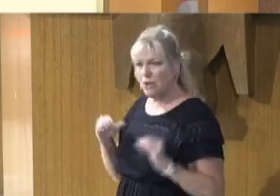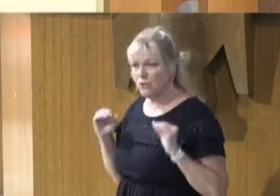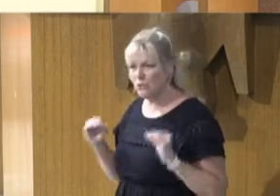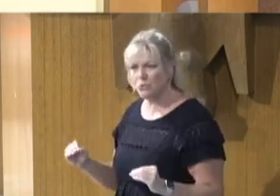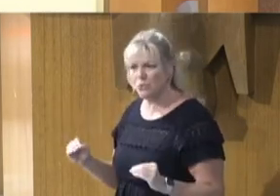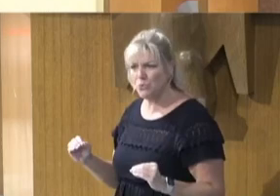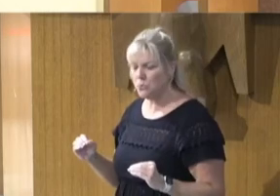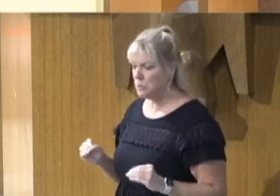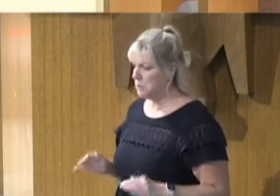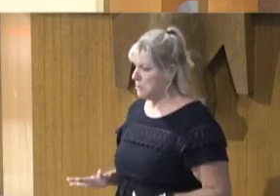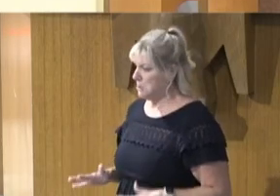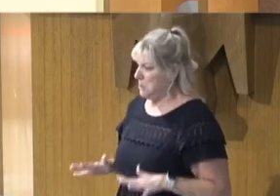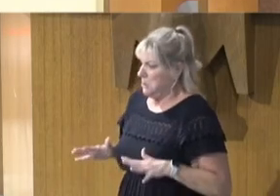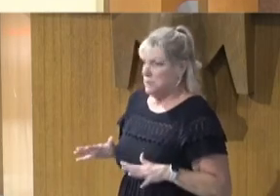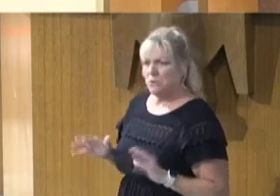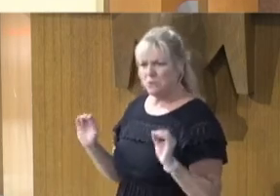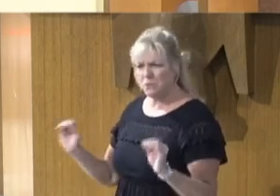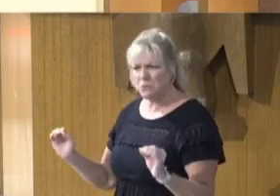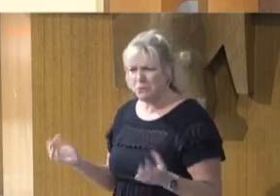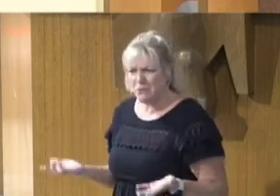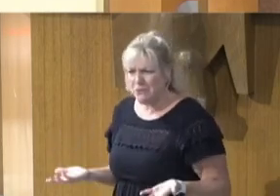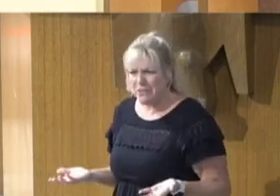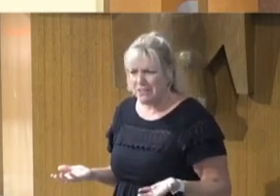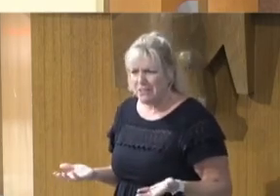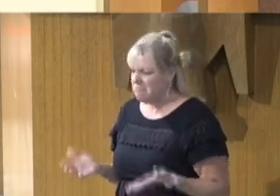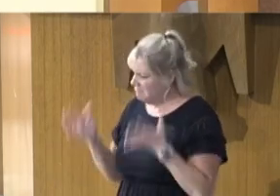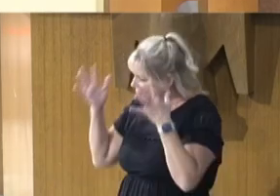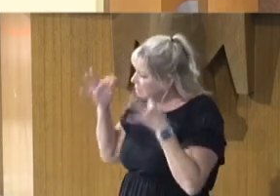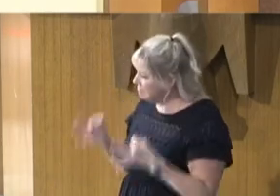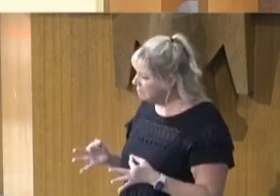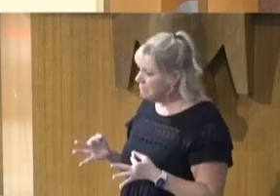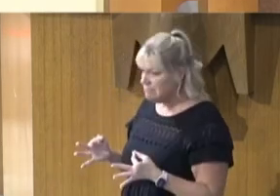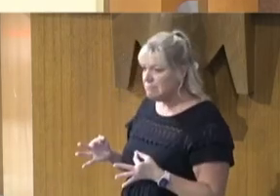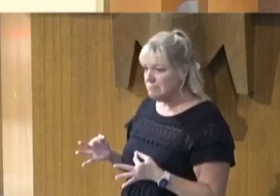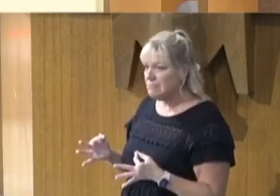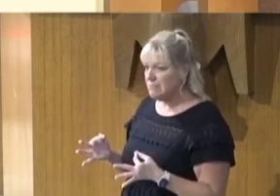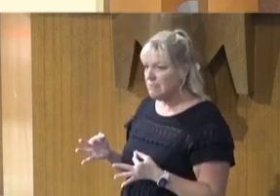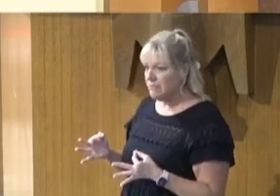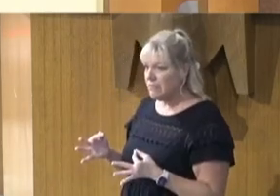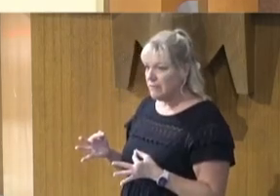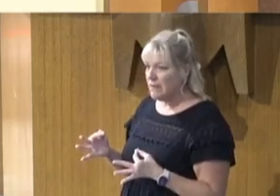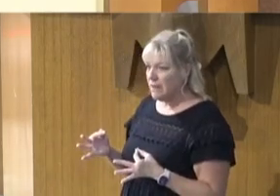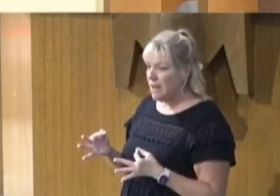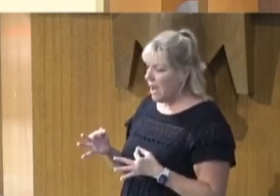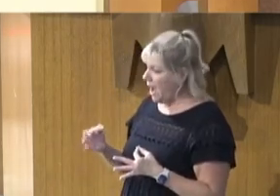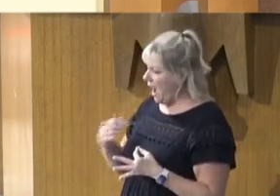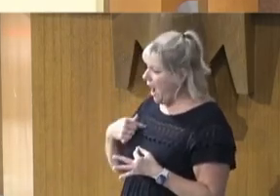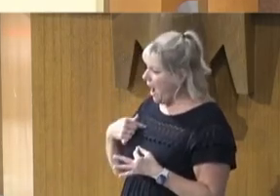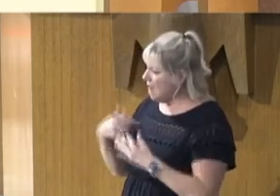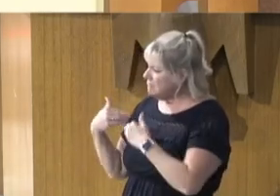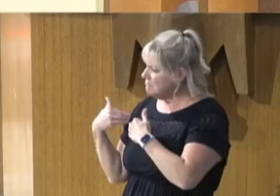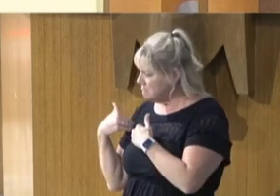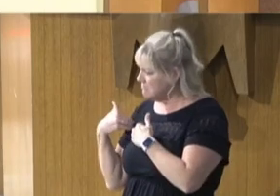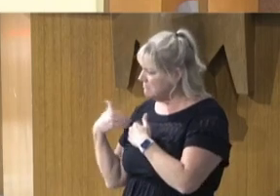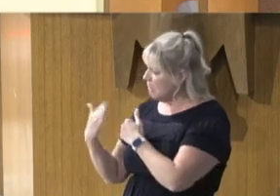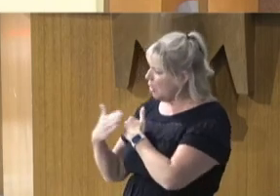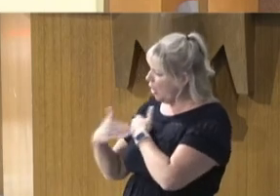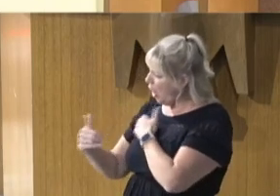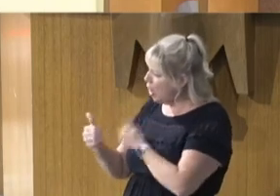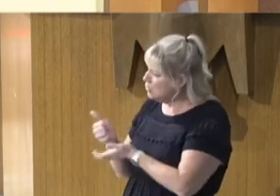anxiety. He decides that the call to help a fellow human being is worth